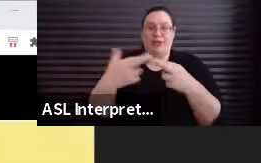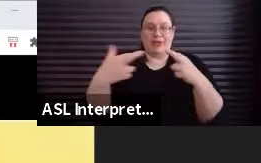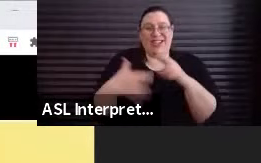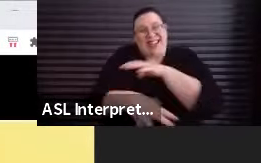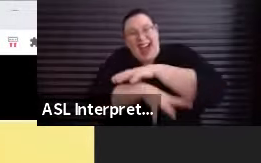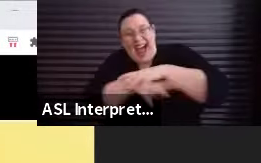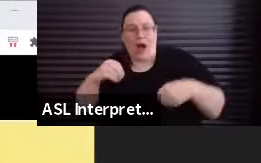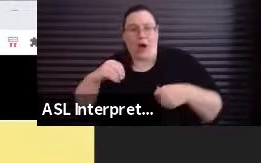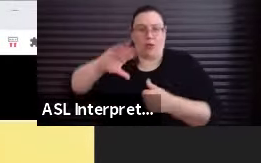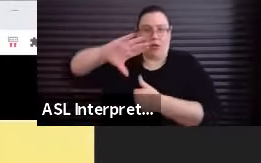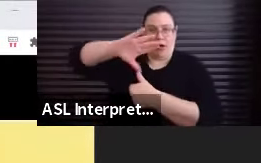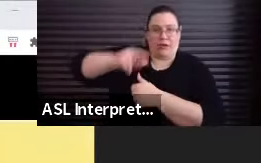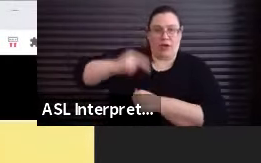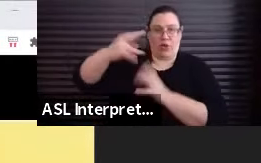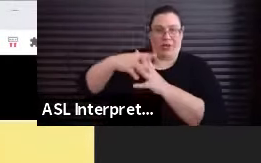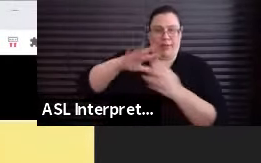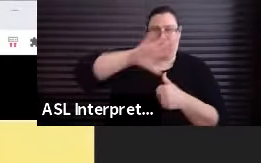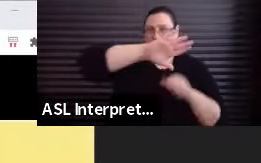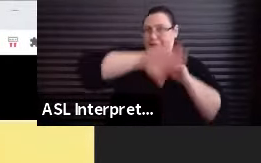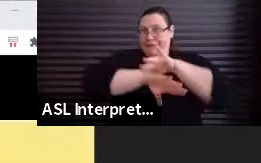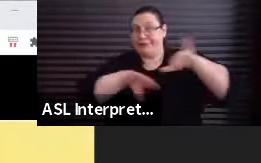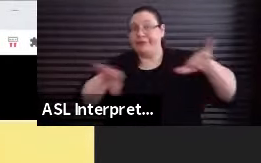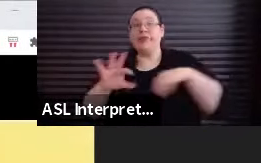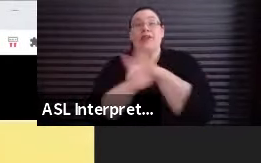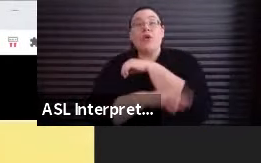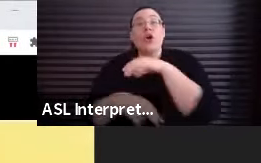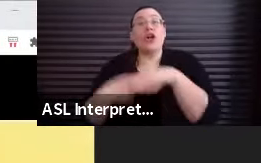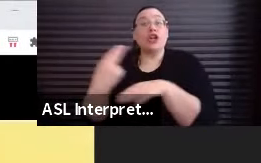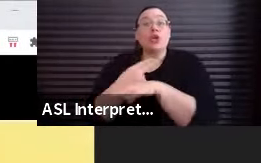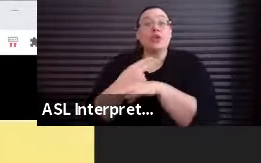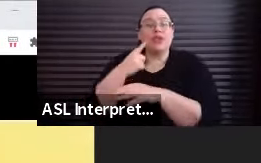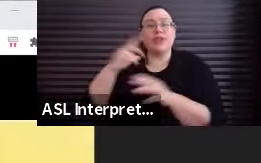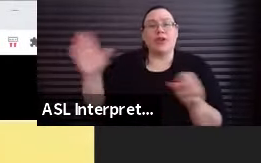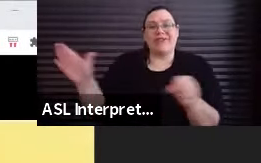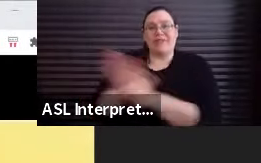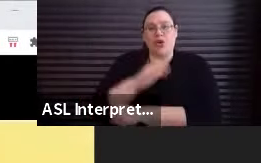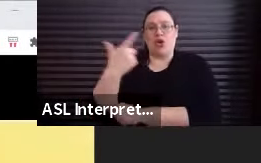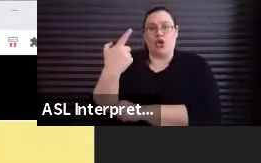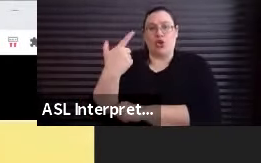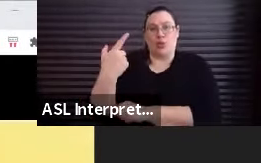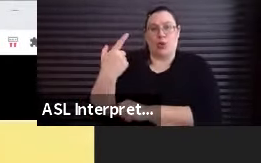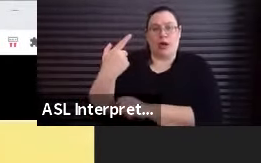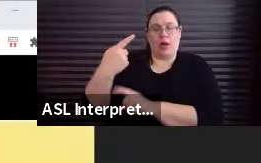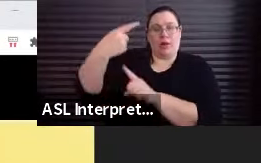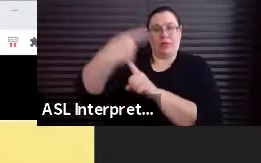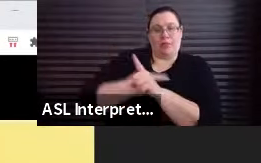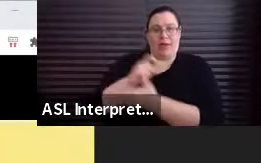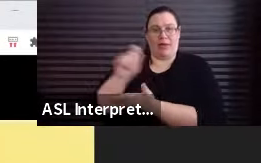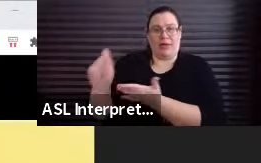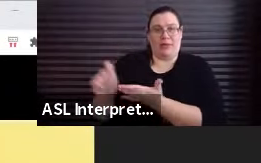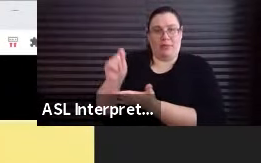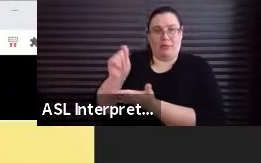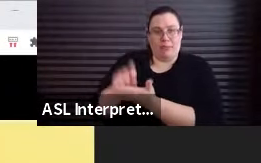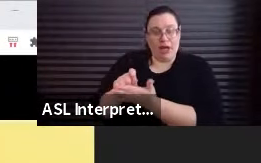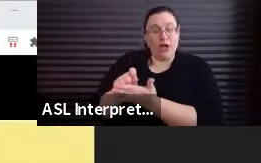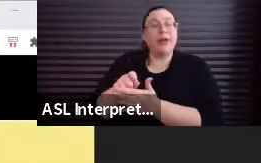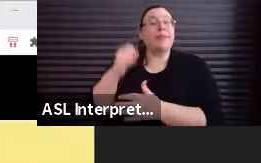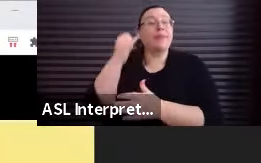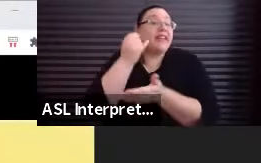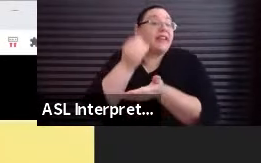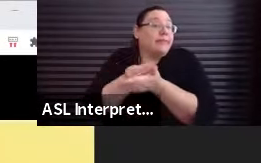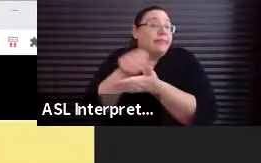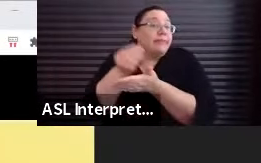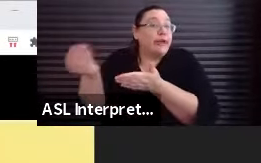When they purchase foreign use, it's for a full 21-month period. And if they are purchasing it with